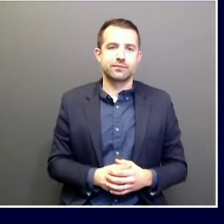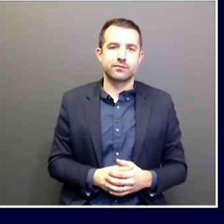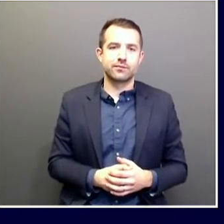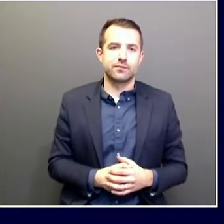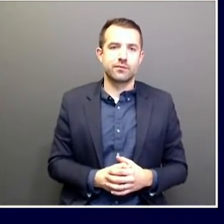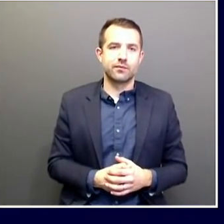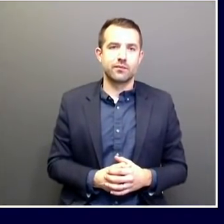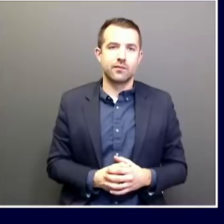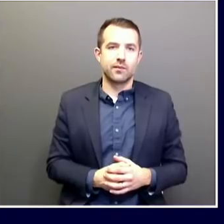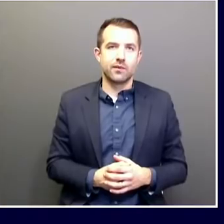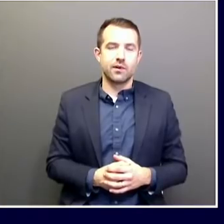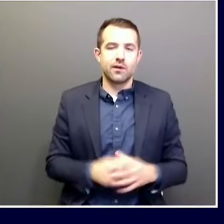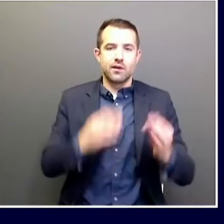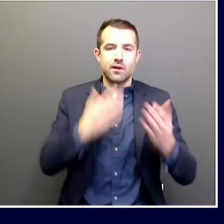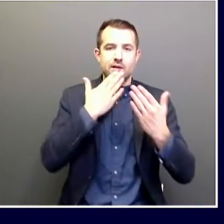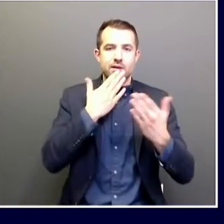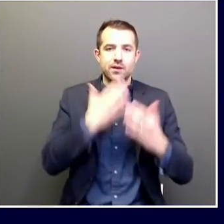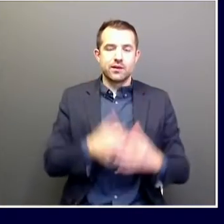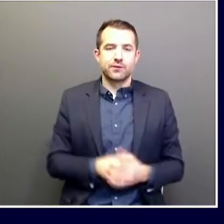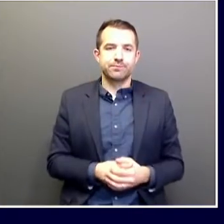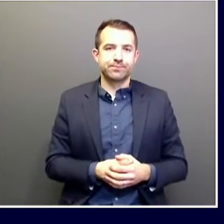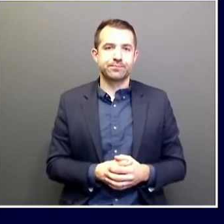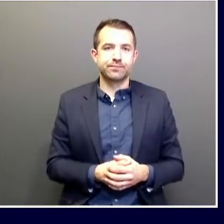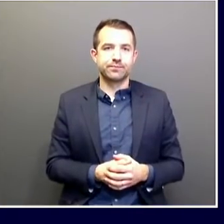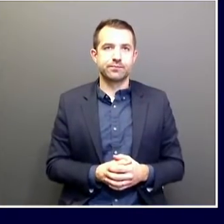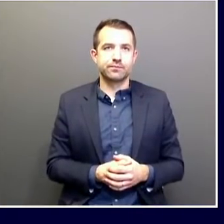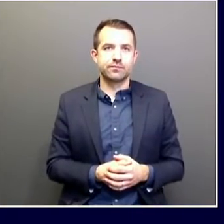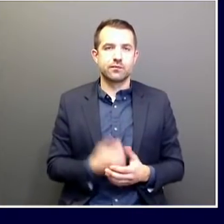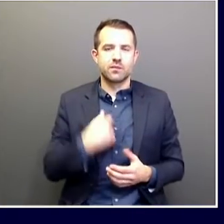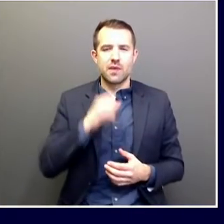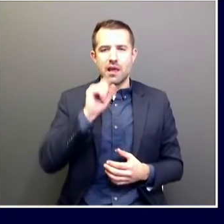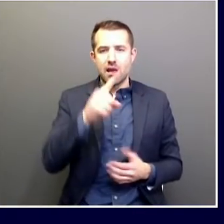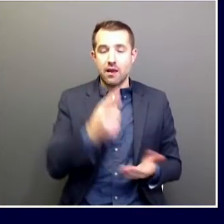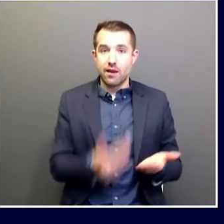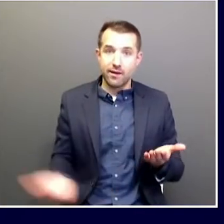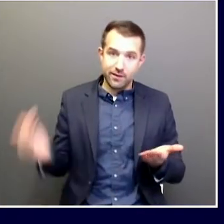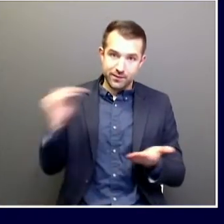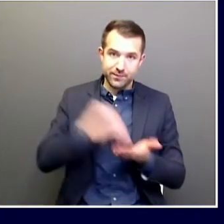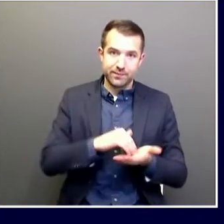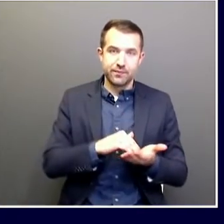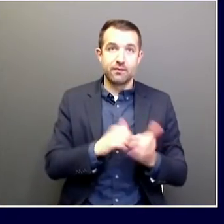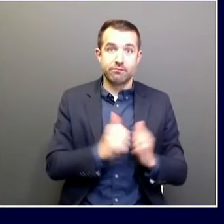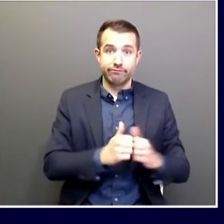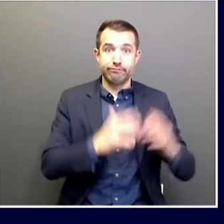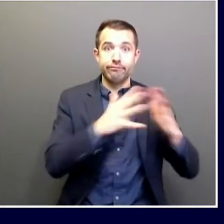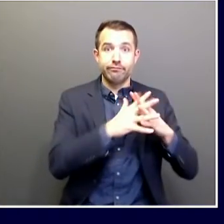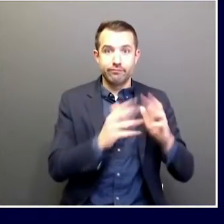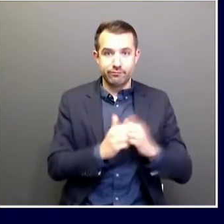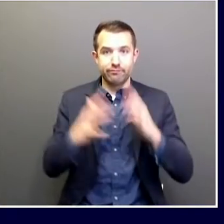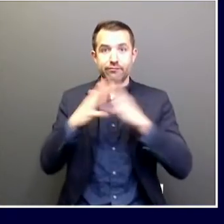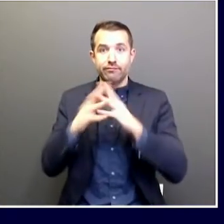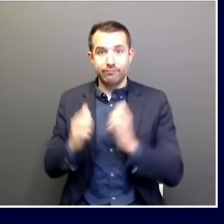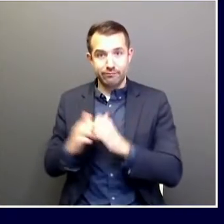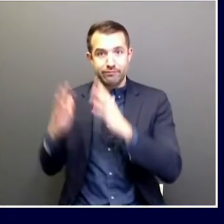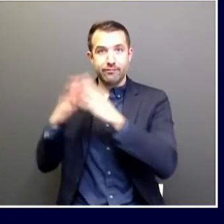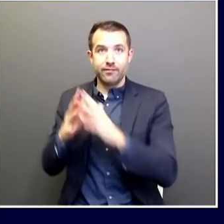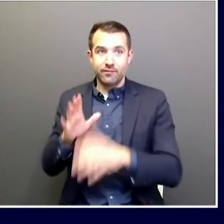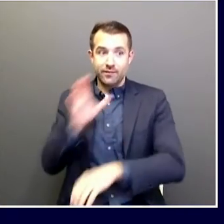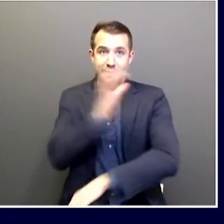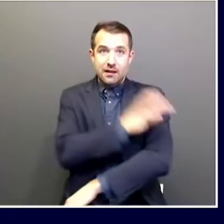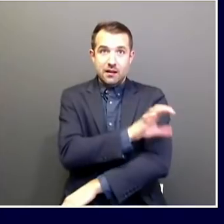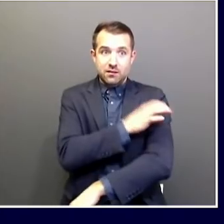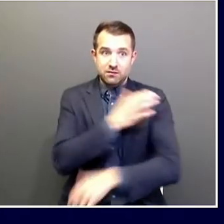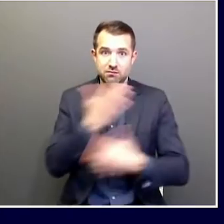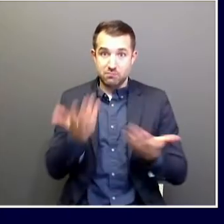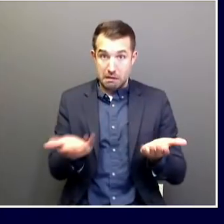Thank you. And I also just wanted to ask again about pop-up clinics, because we saw so many of these clinics pop up